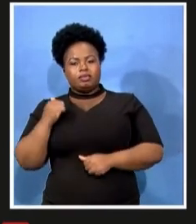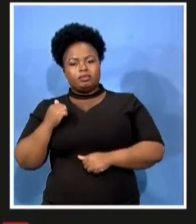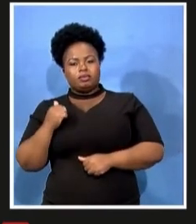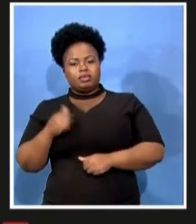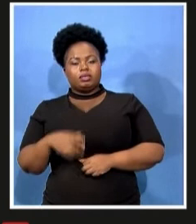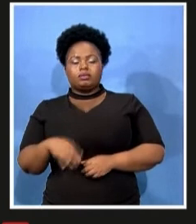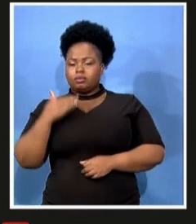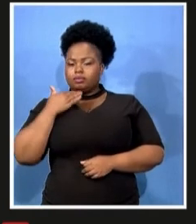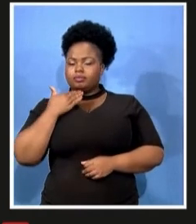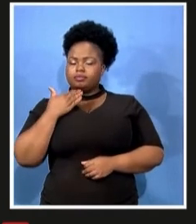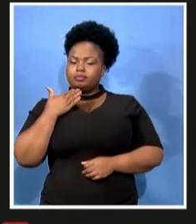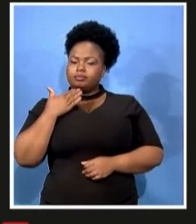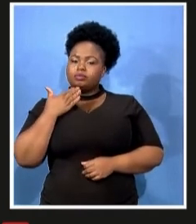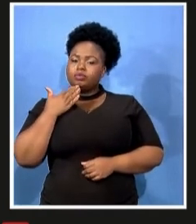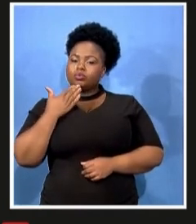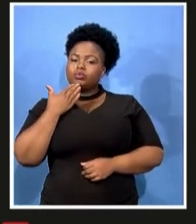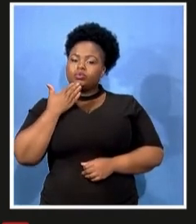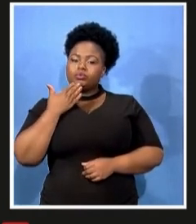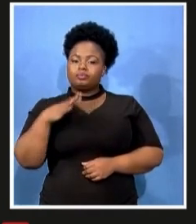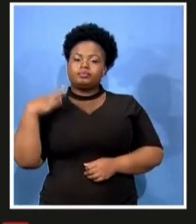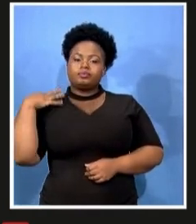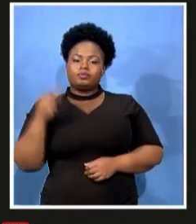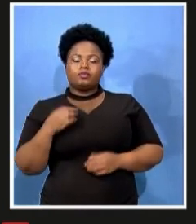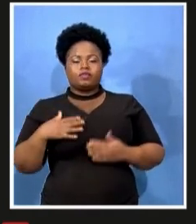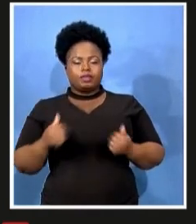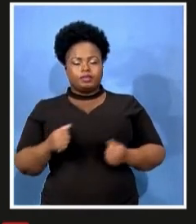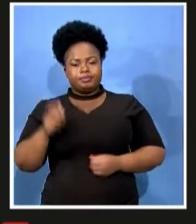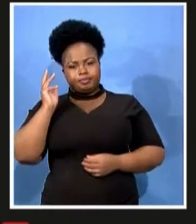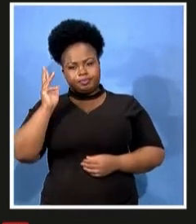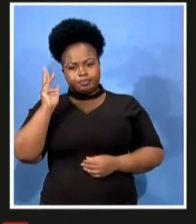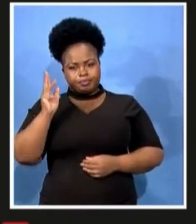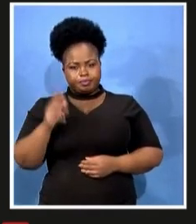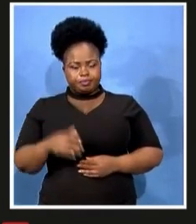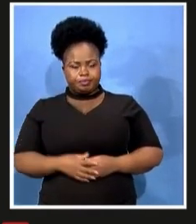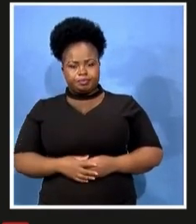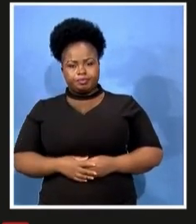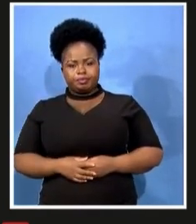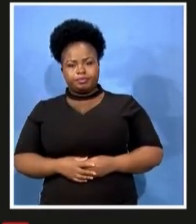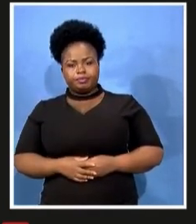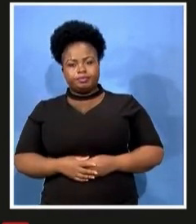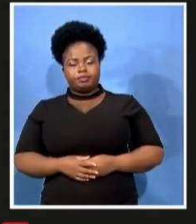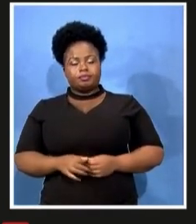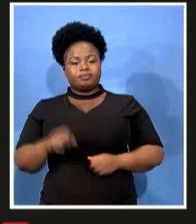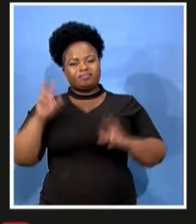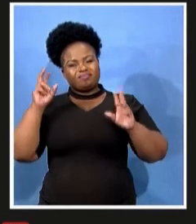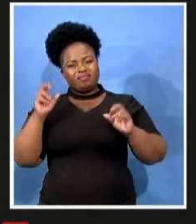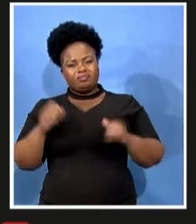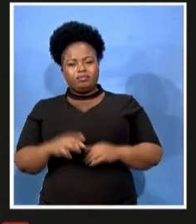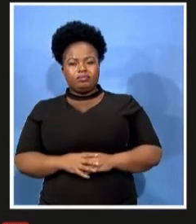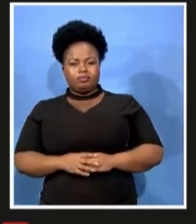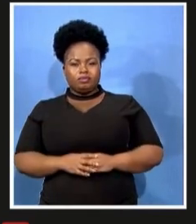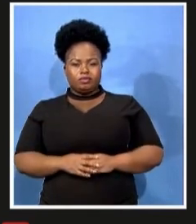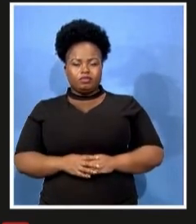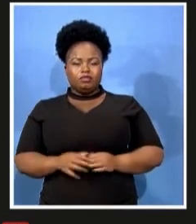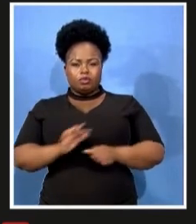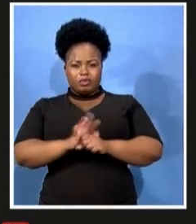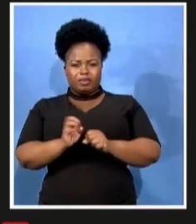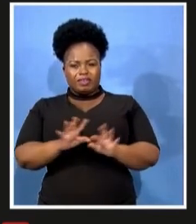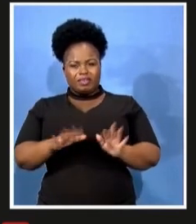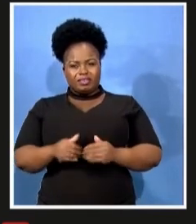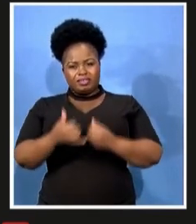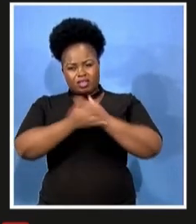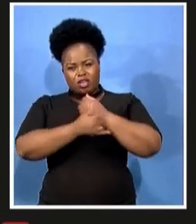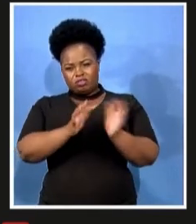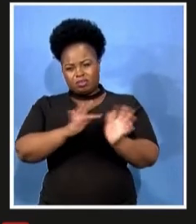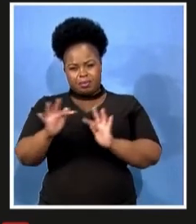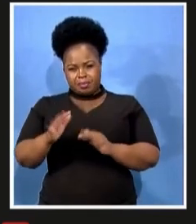give us a presentation on the status of COVID-19 in the country, together with the